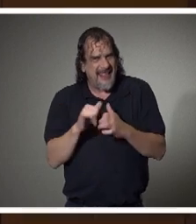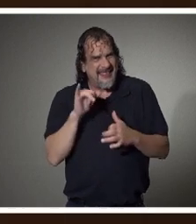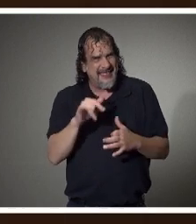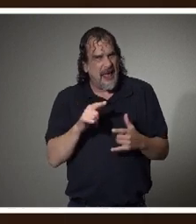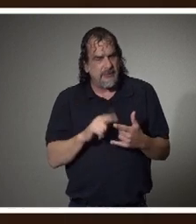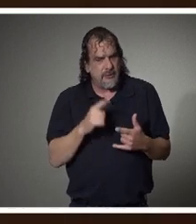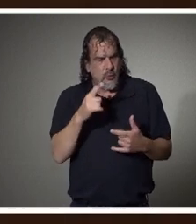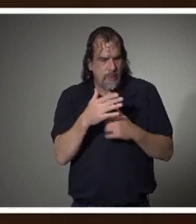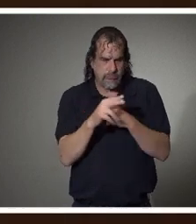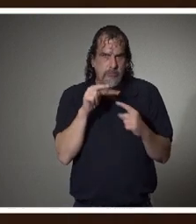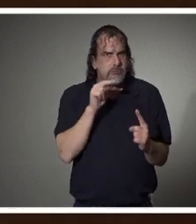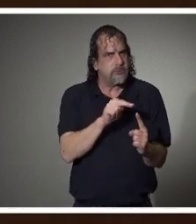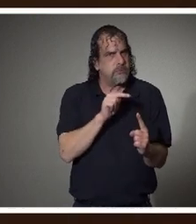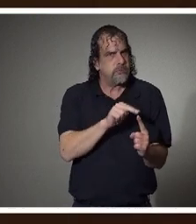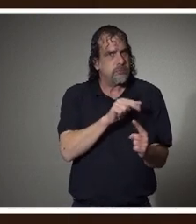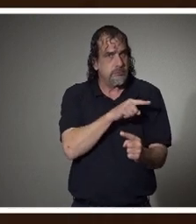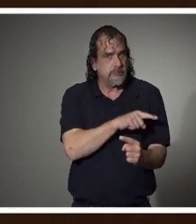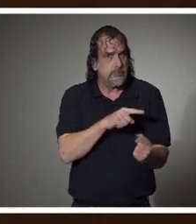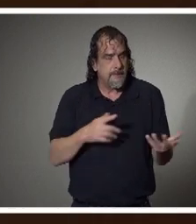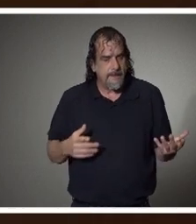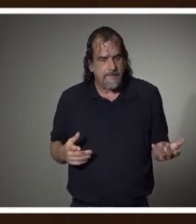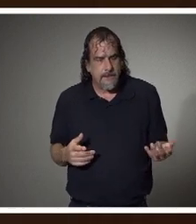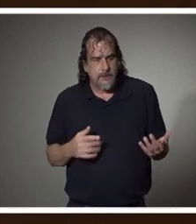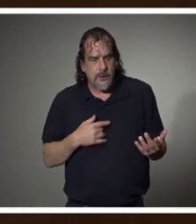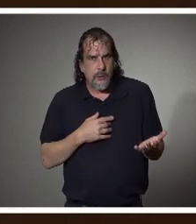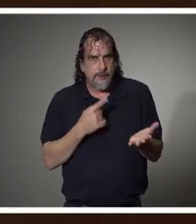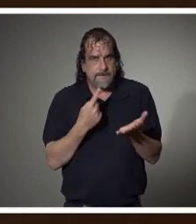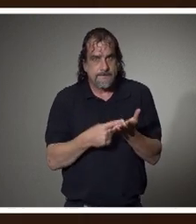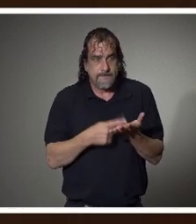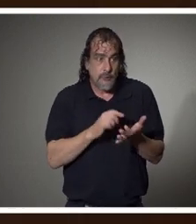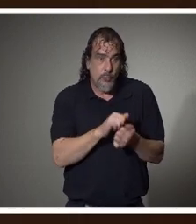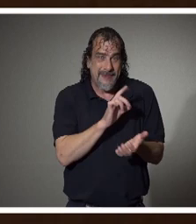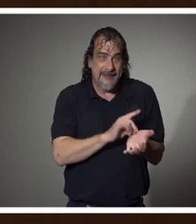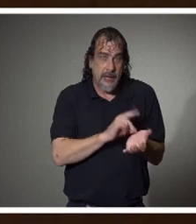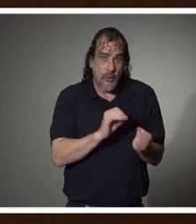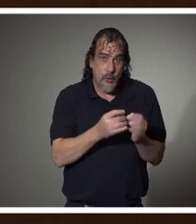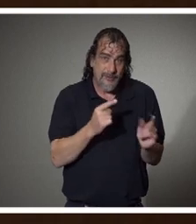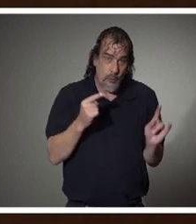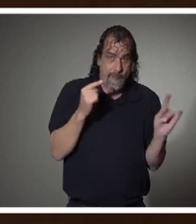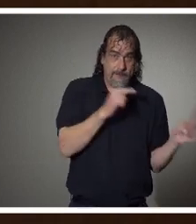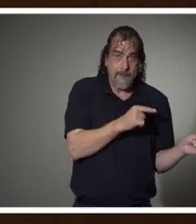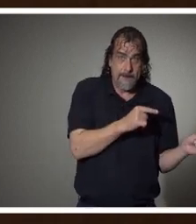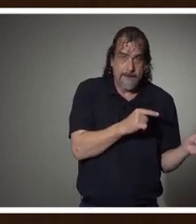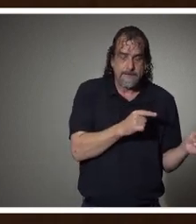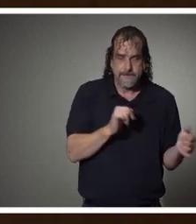to. We communicate regularly with the medical leadership and also with